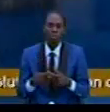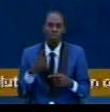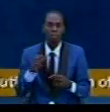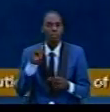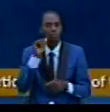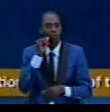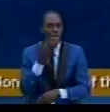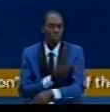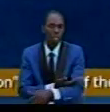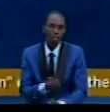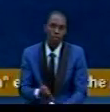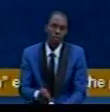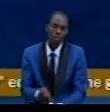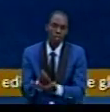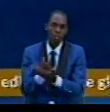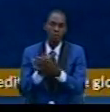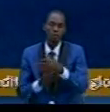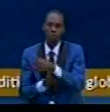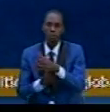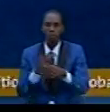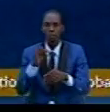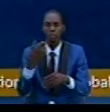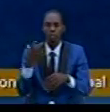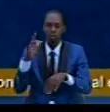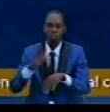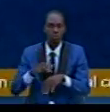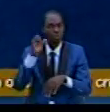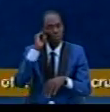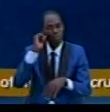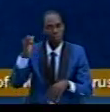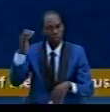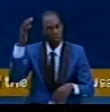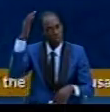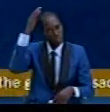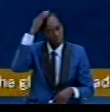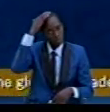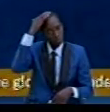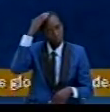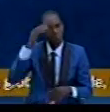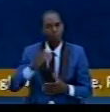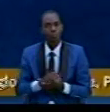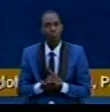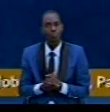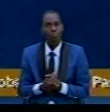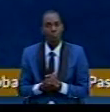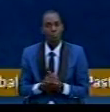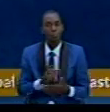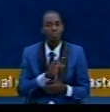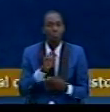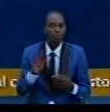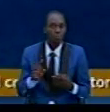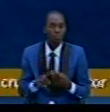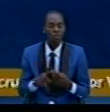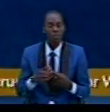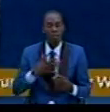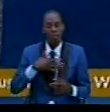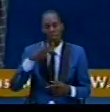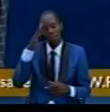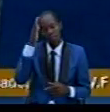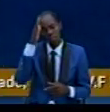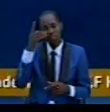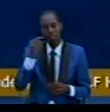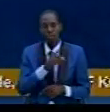He put out my head. I don't know where I is. When my father in the Lord was praying,